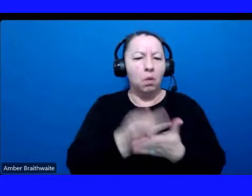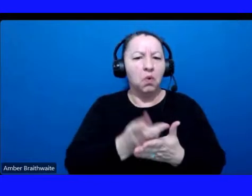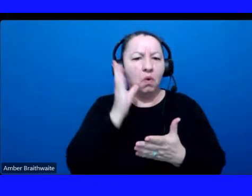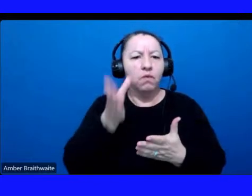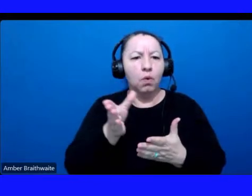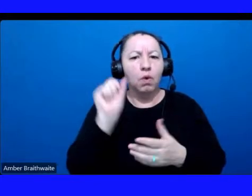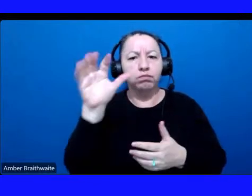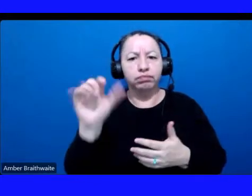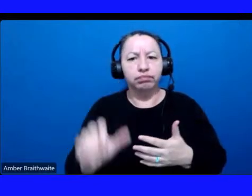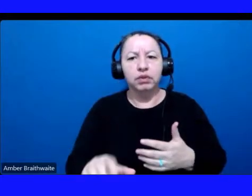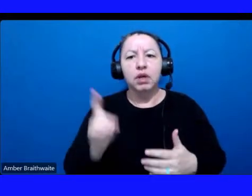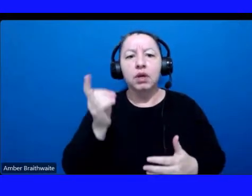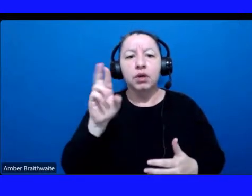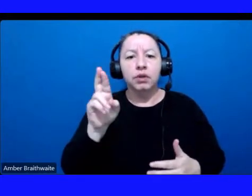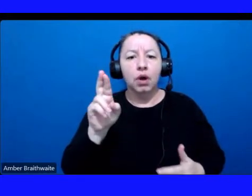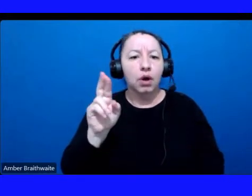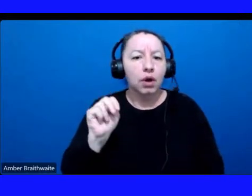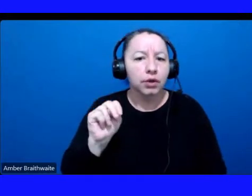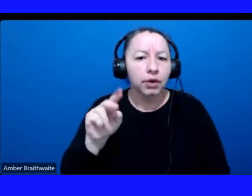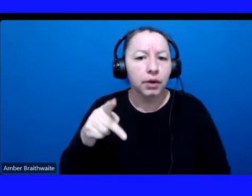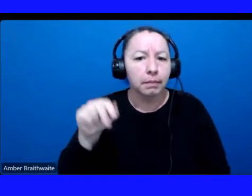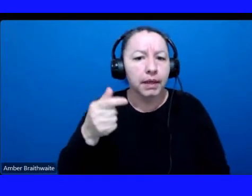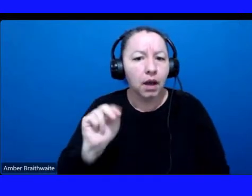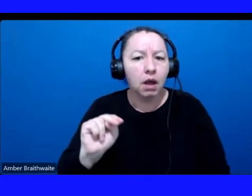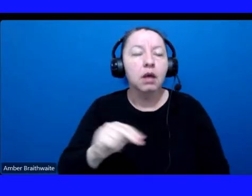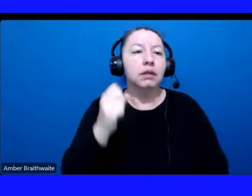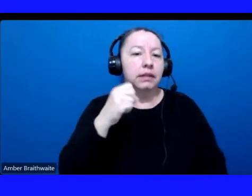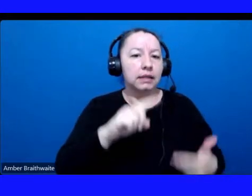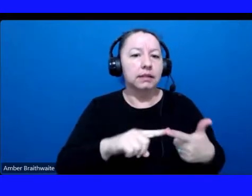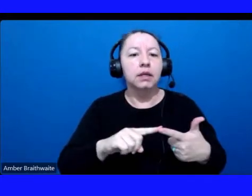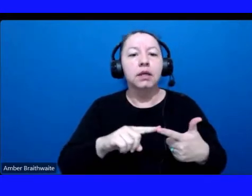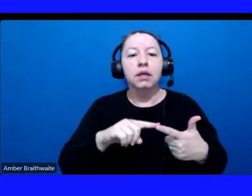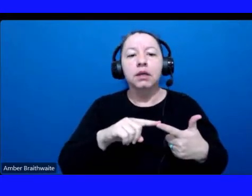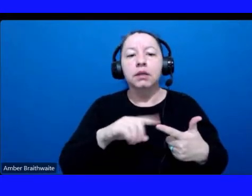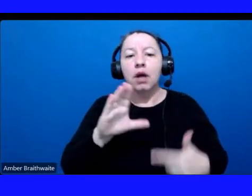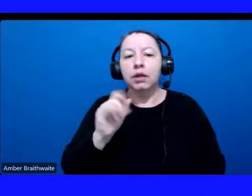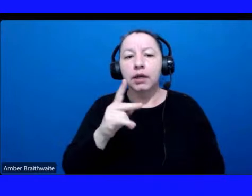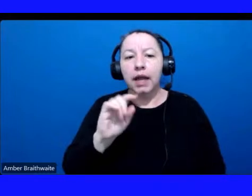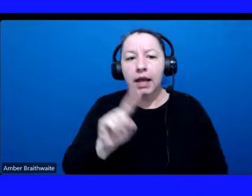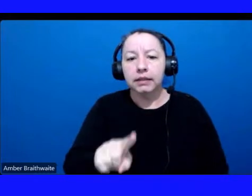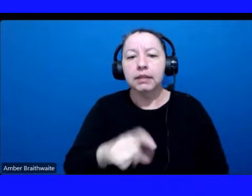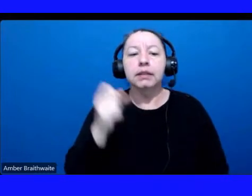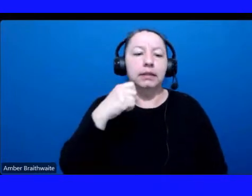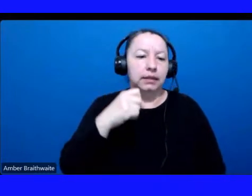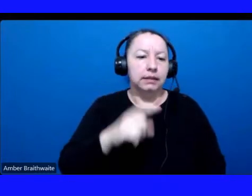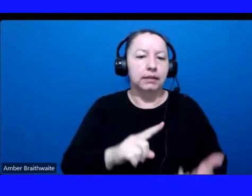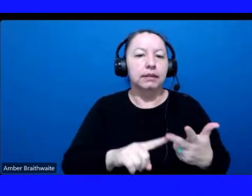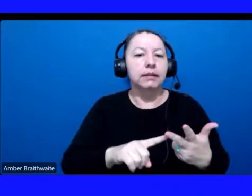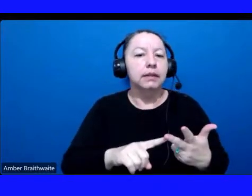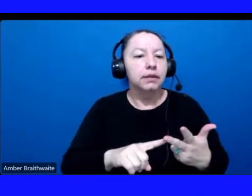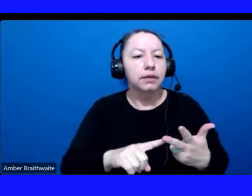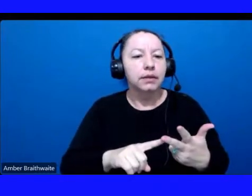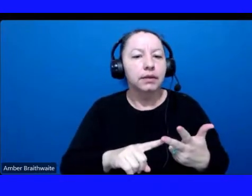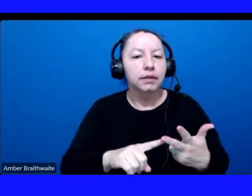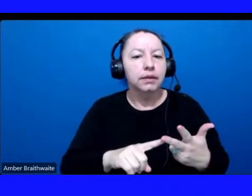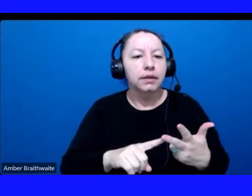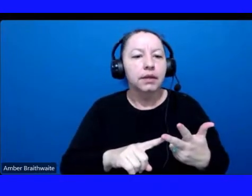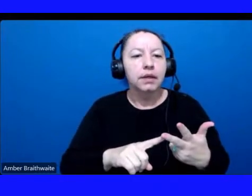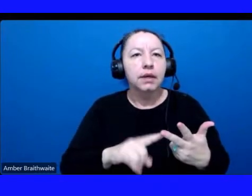Dr. Martone there? She's not in yet. Okay, no problem. All right, so motion does